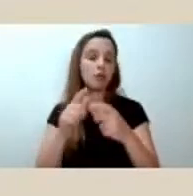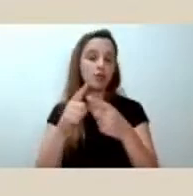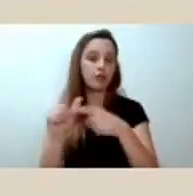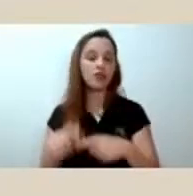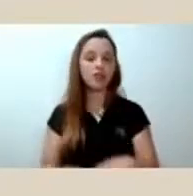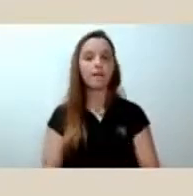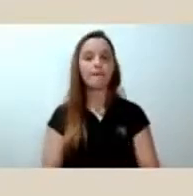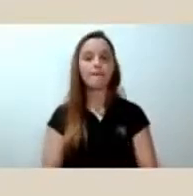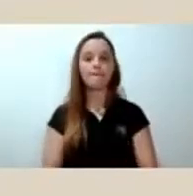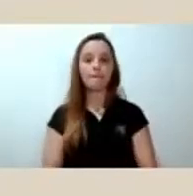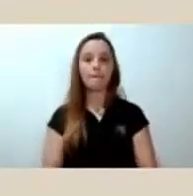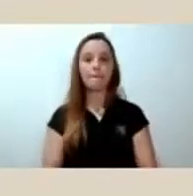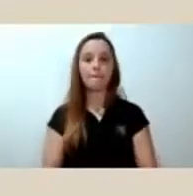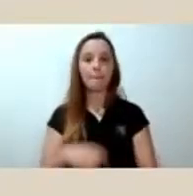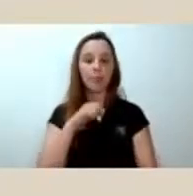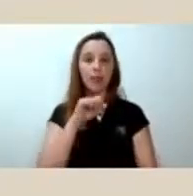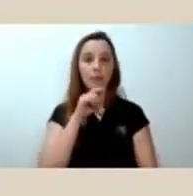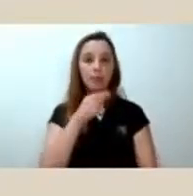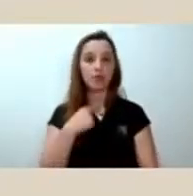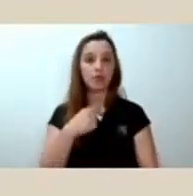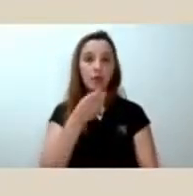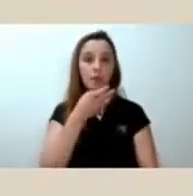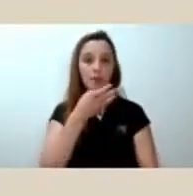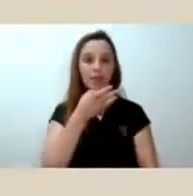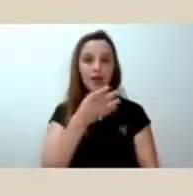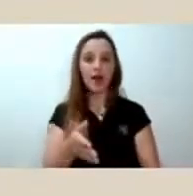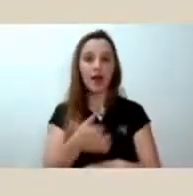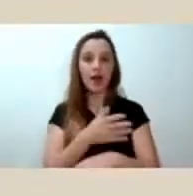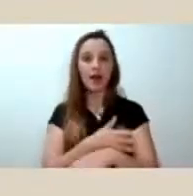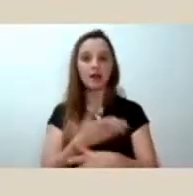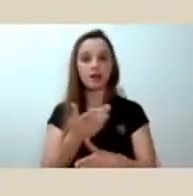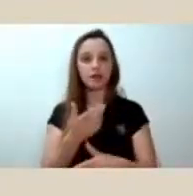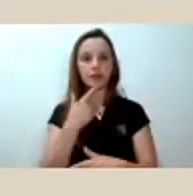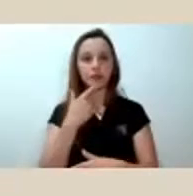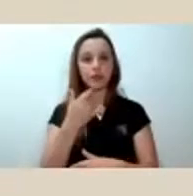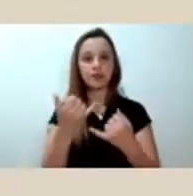comment on that before we move on to the next question? I just wanted to say that I think that's